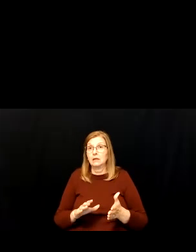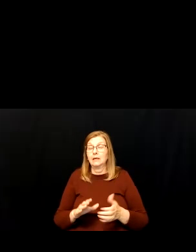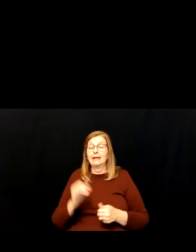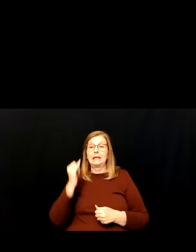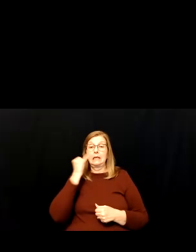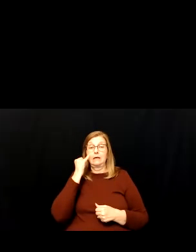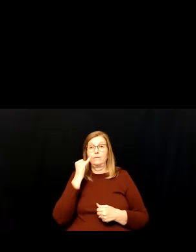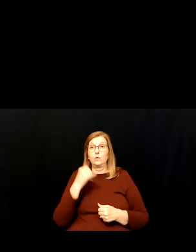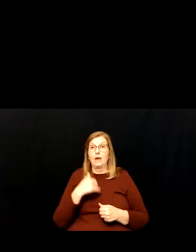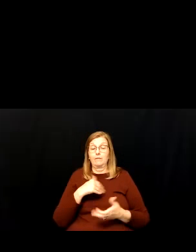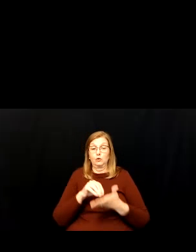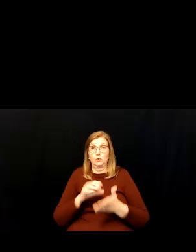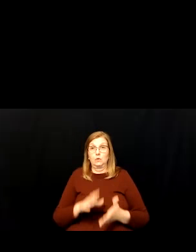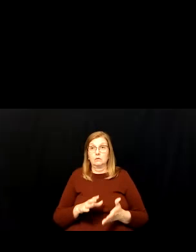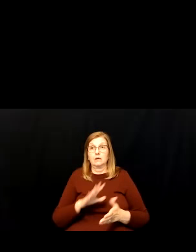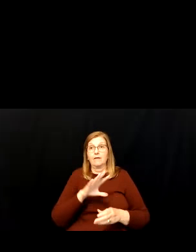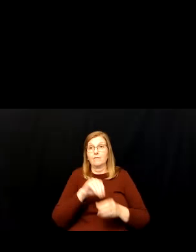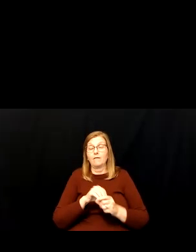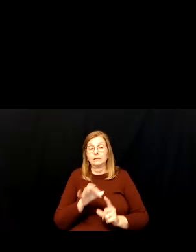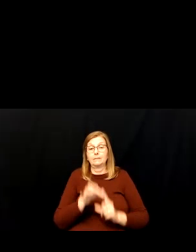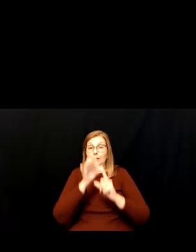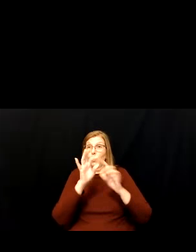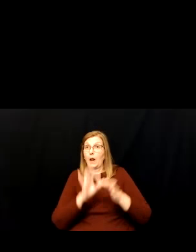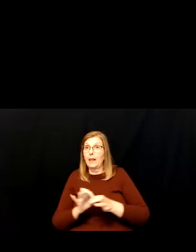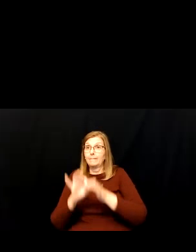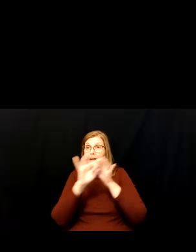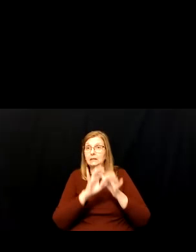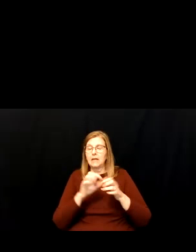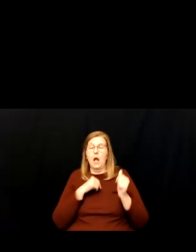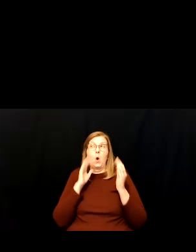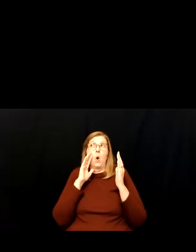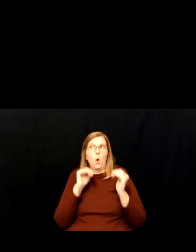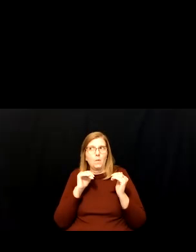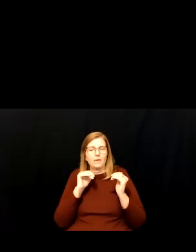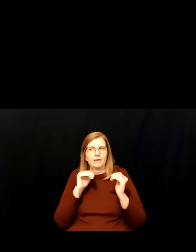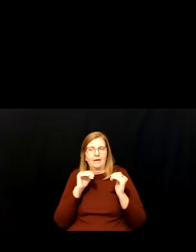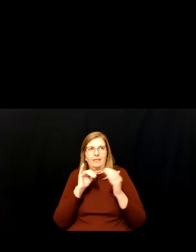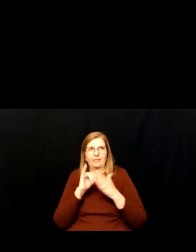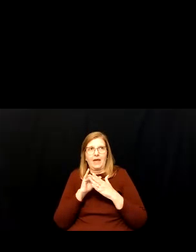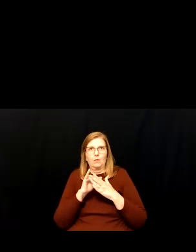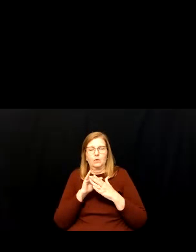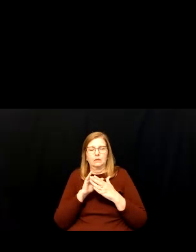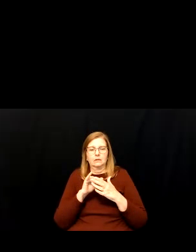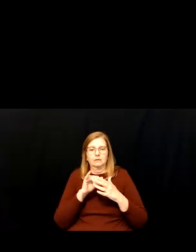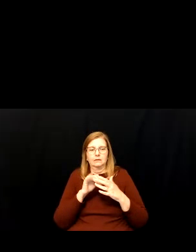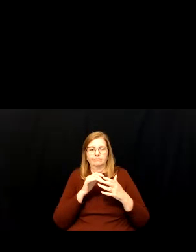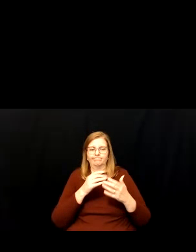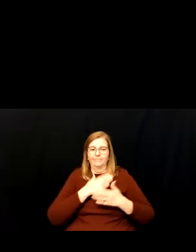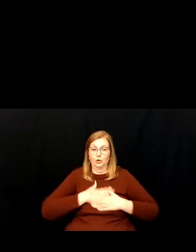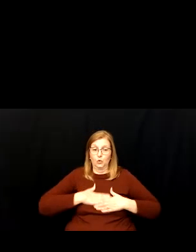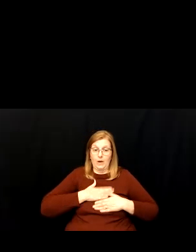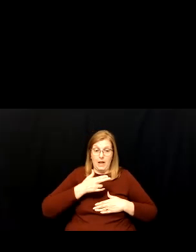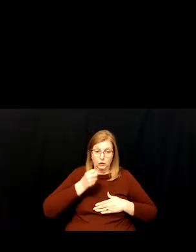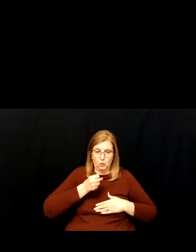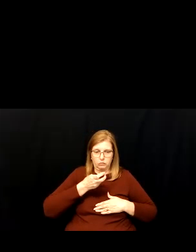have students who are involved in Special Olympics, I certainly would hope that would transition from the high school into adult life, because Special